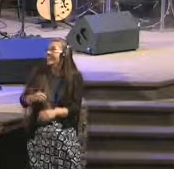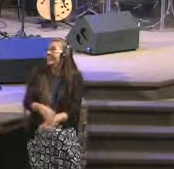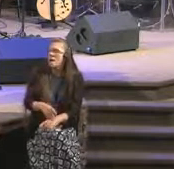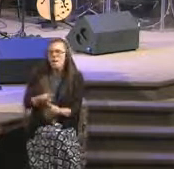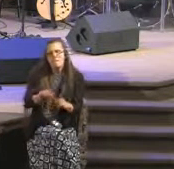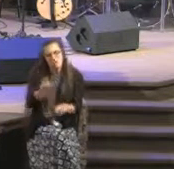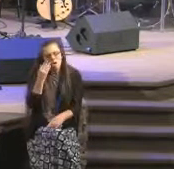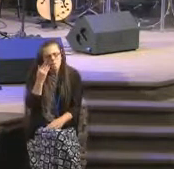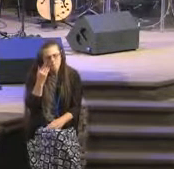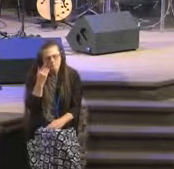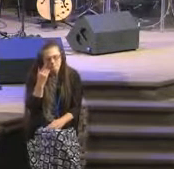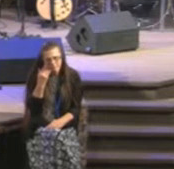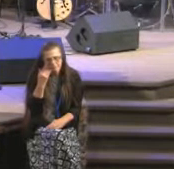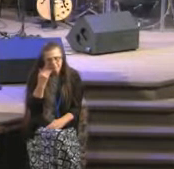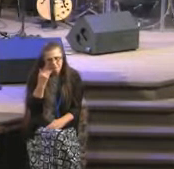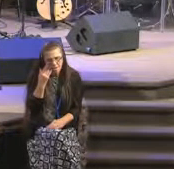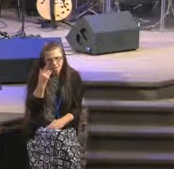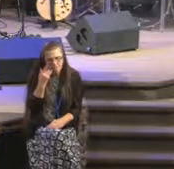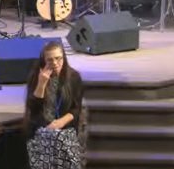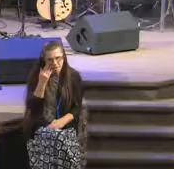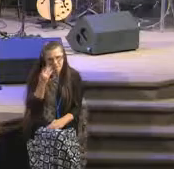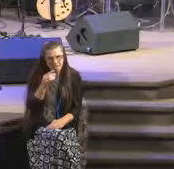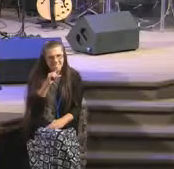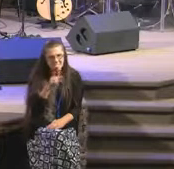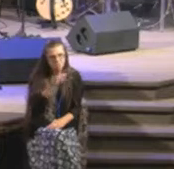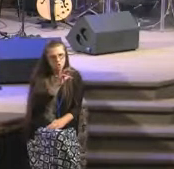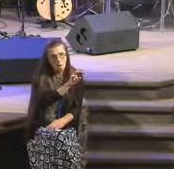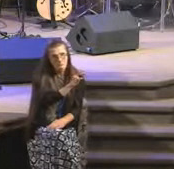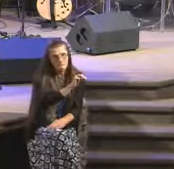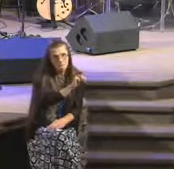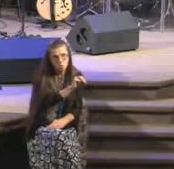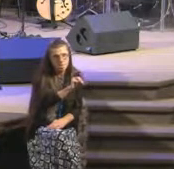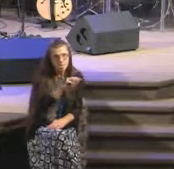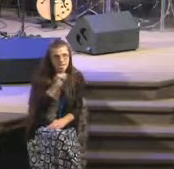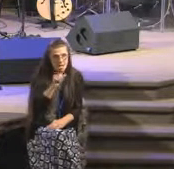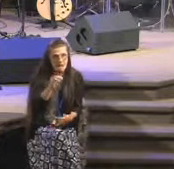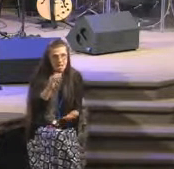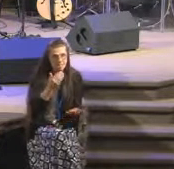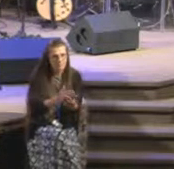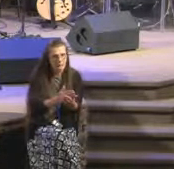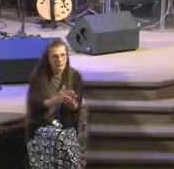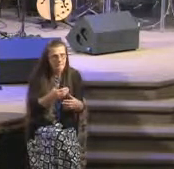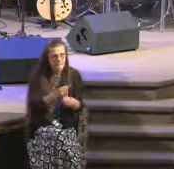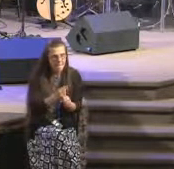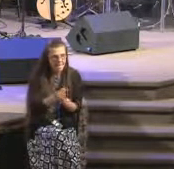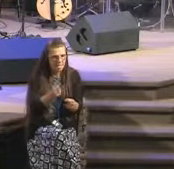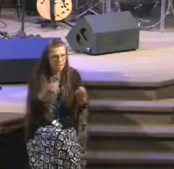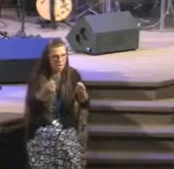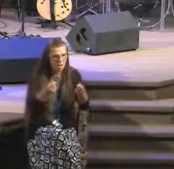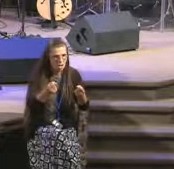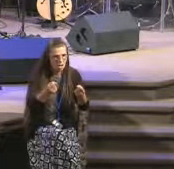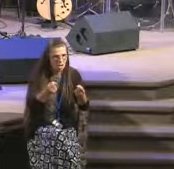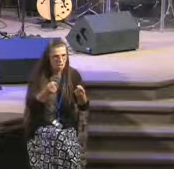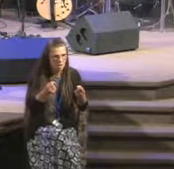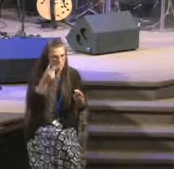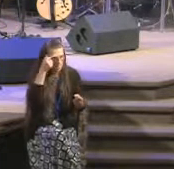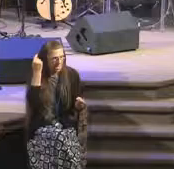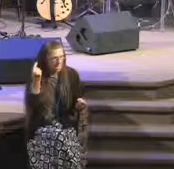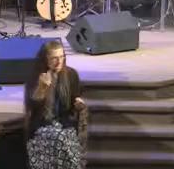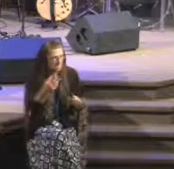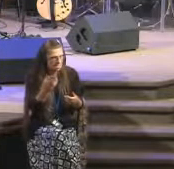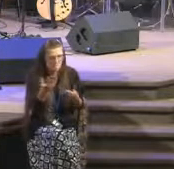But you know, General Motors didn't quit making cars because somebody made a Yugo